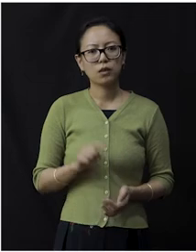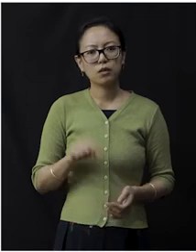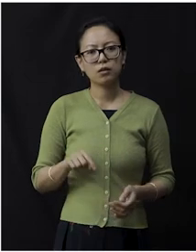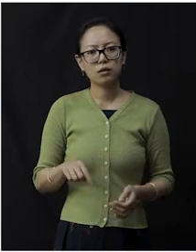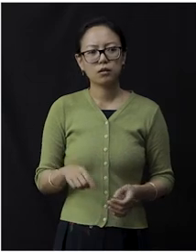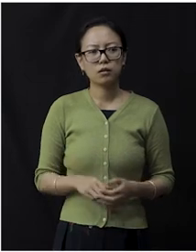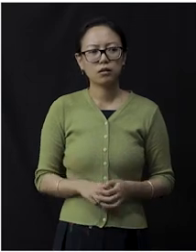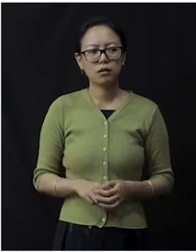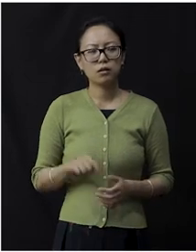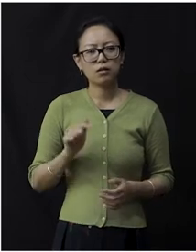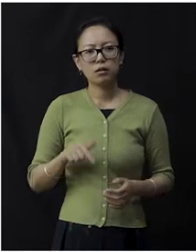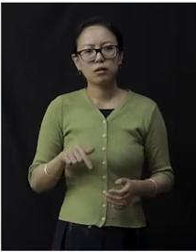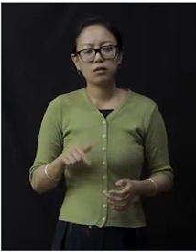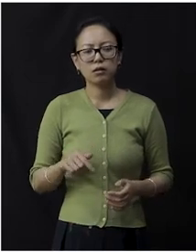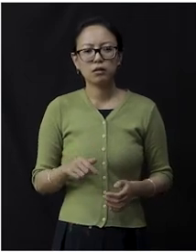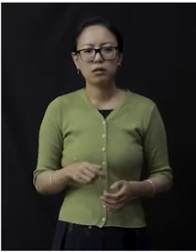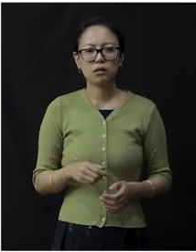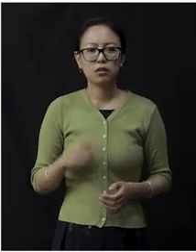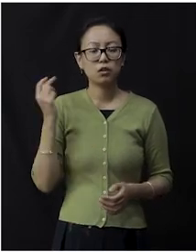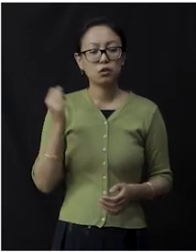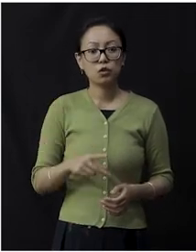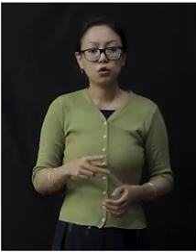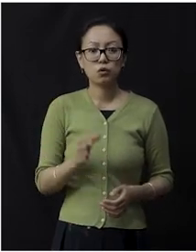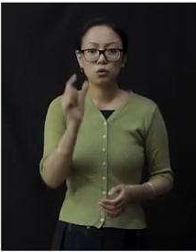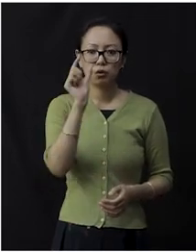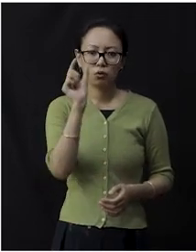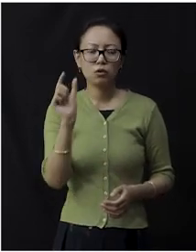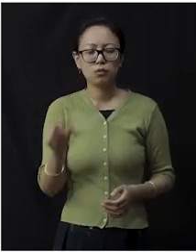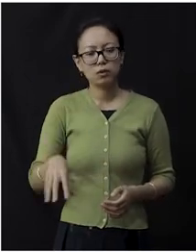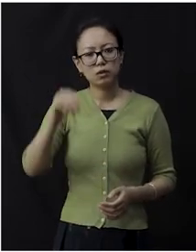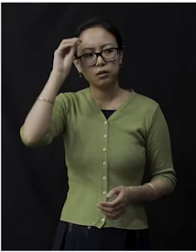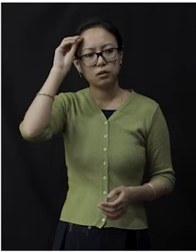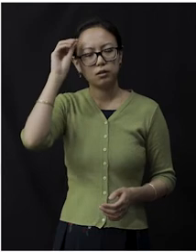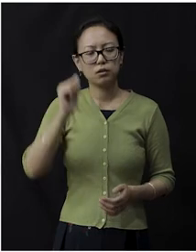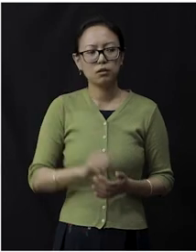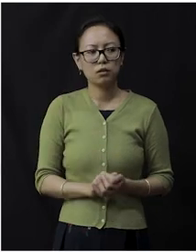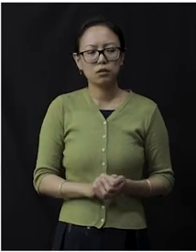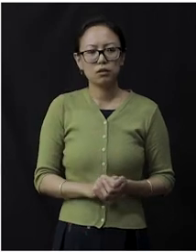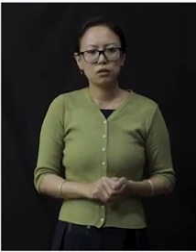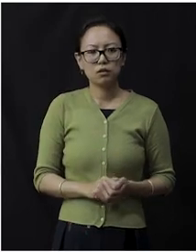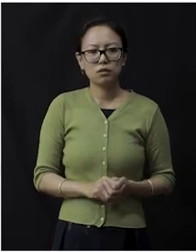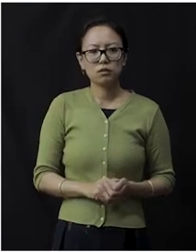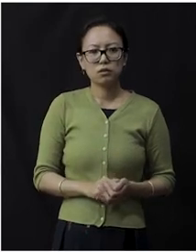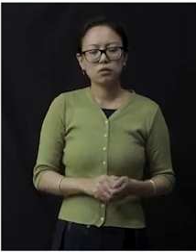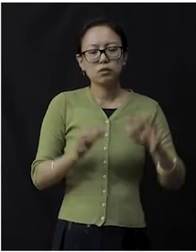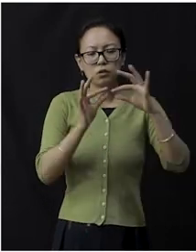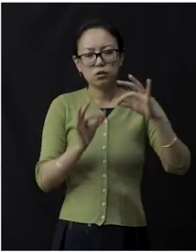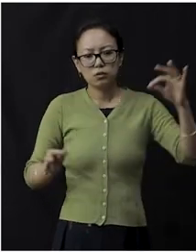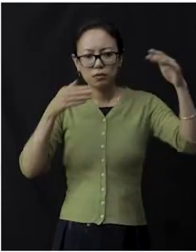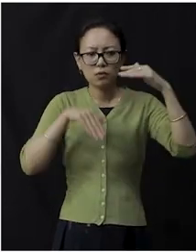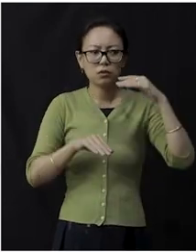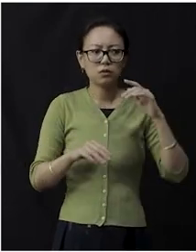Now, let's find out the spellings. Remember, there was this word called curious in the story.